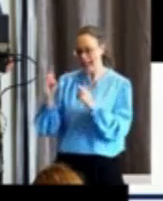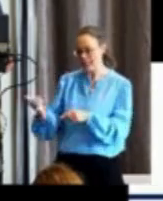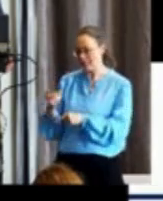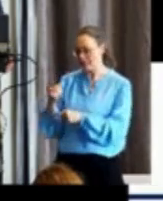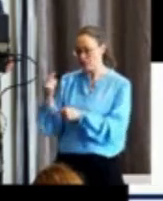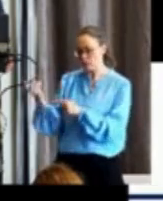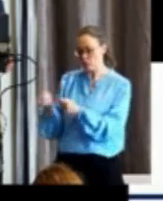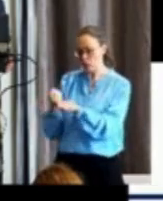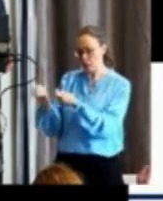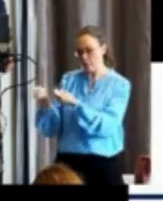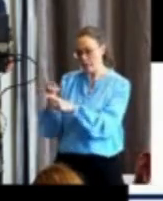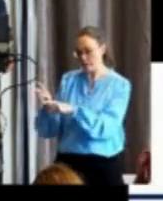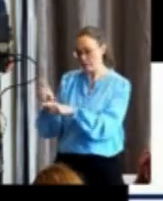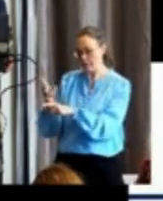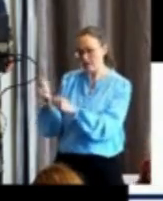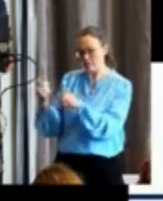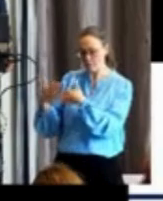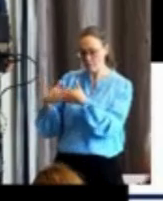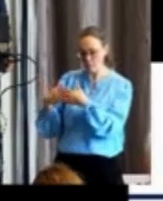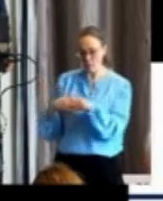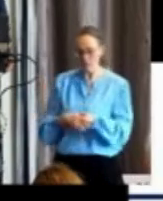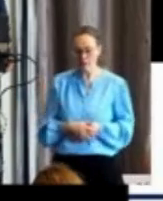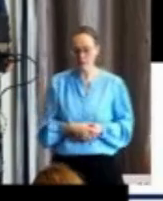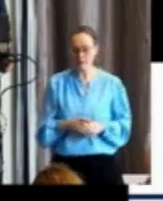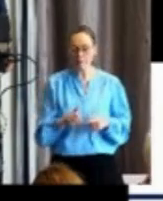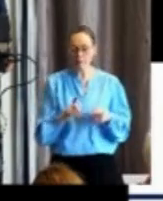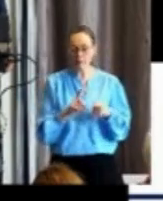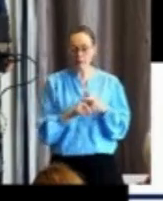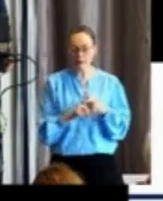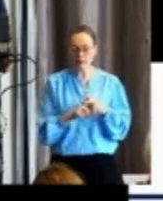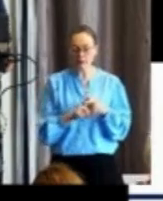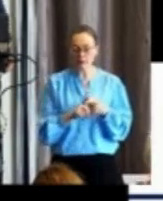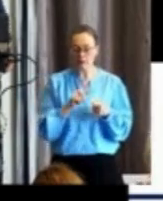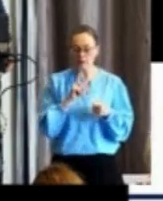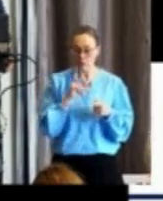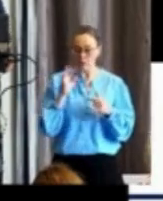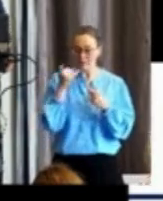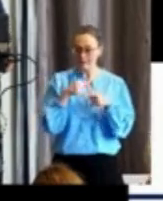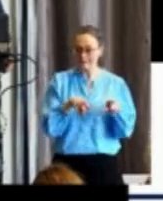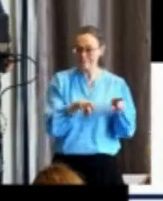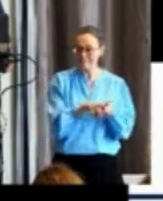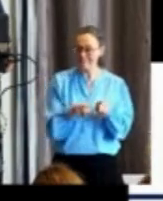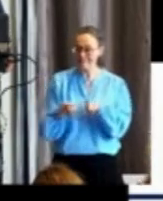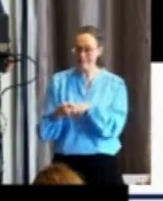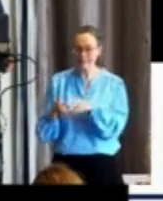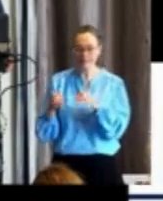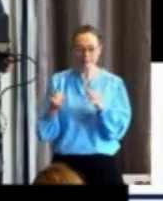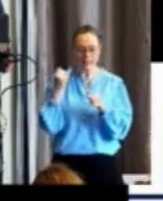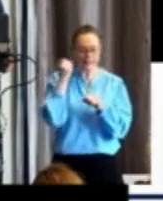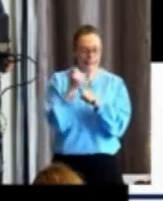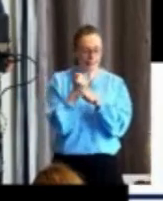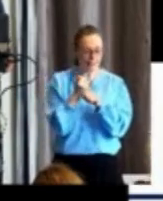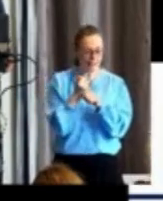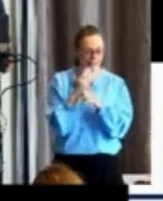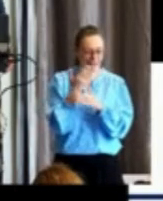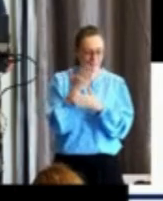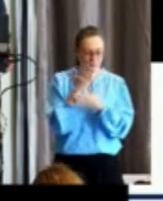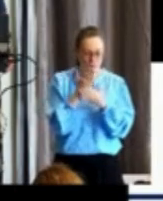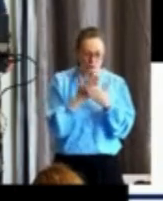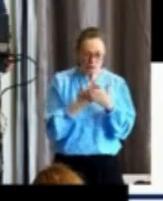fatty acids are neuroprotective, or at least anti-inflammatory. So this seems to be consistent with this idea that there is some sort of